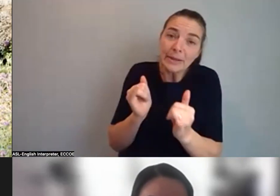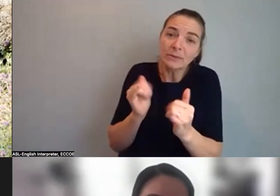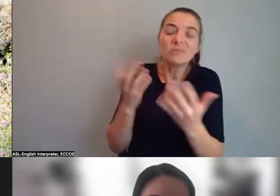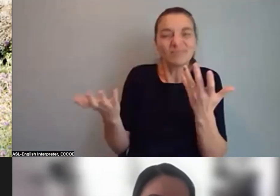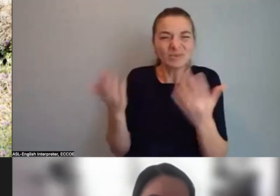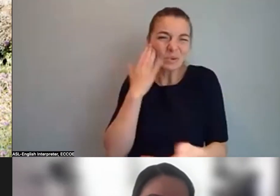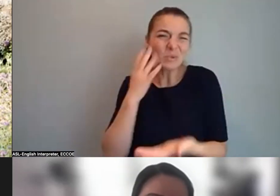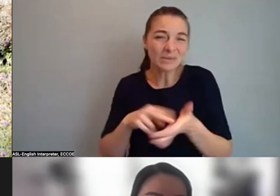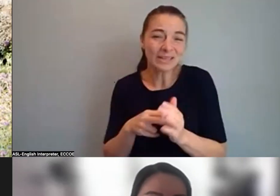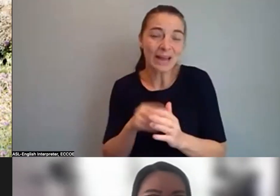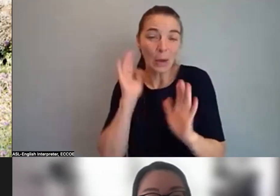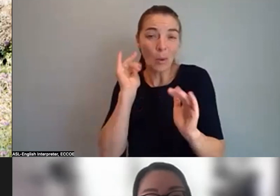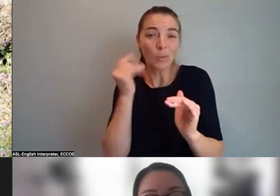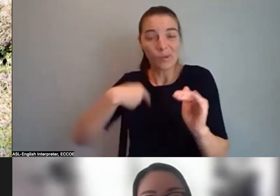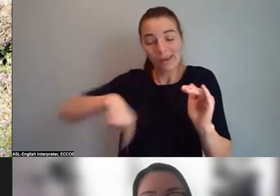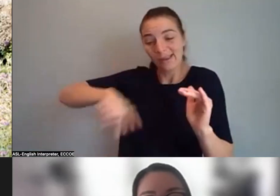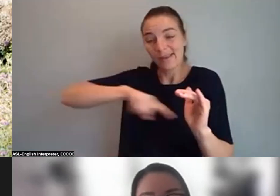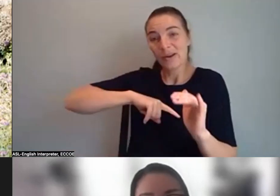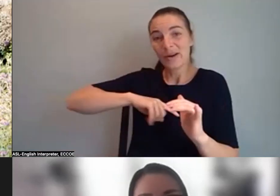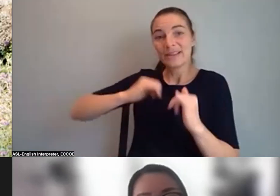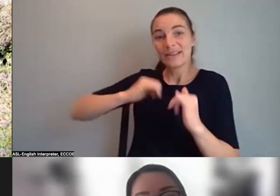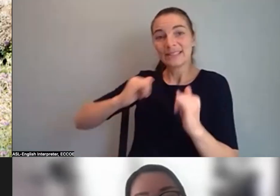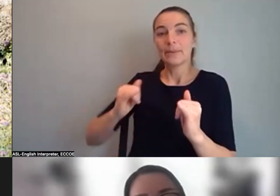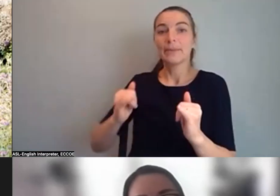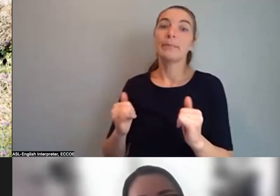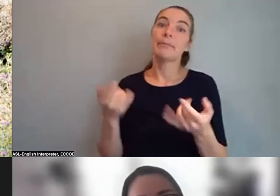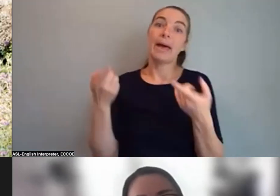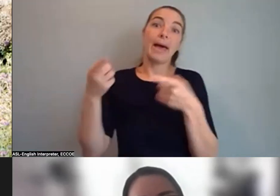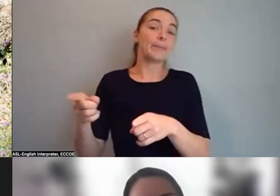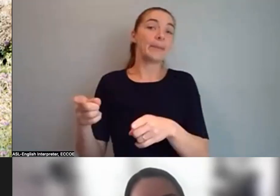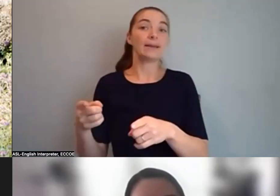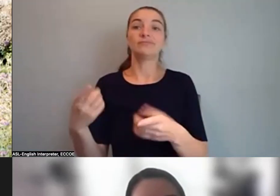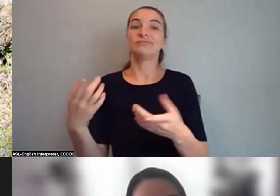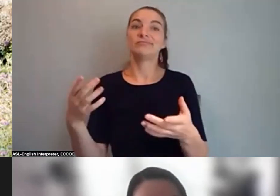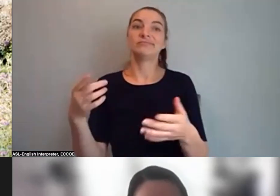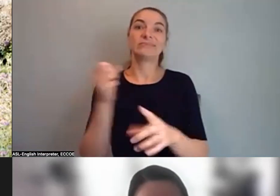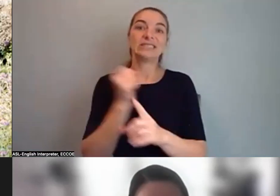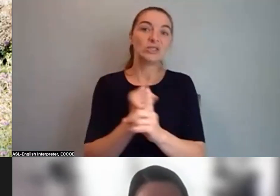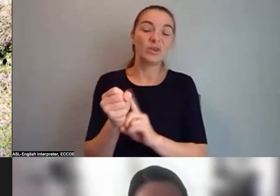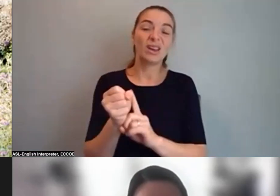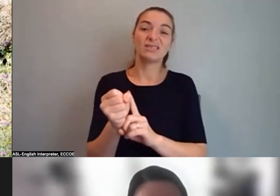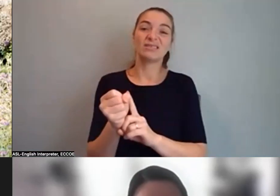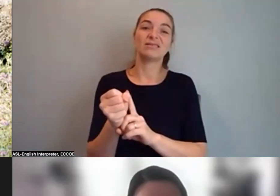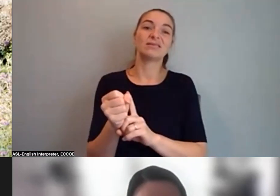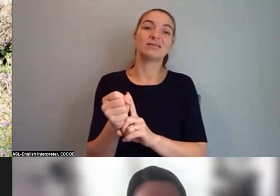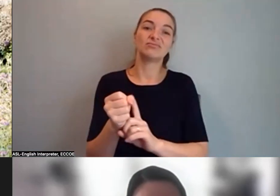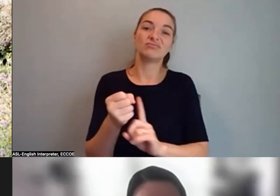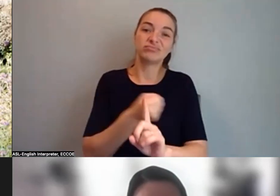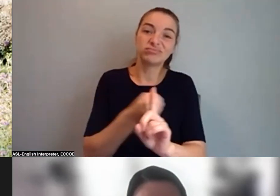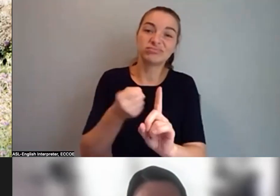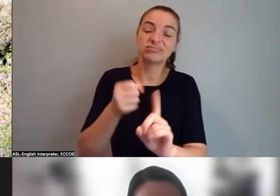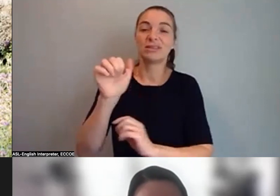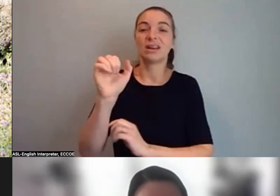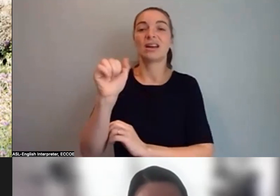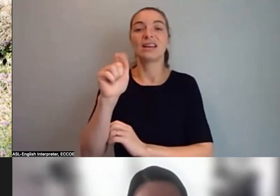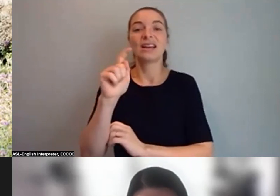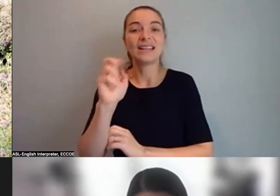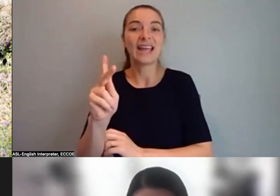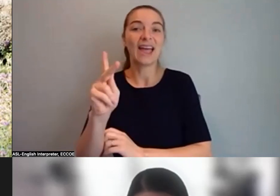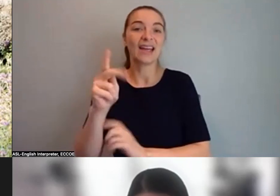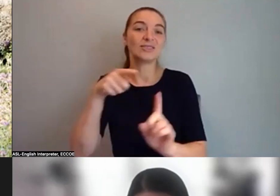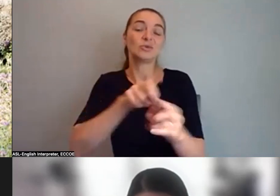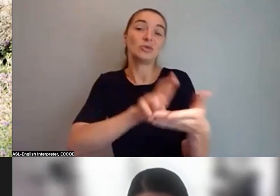know, but that's why there are so many attacks on university as, you know, for us being part of the culture war and so on. You know,